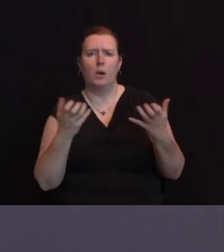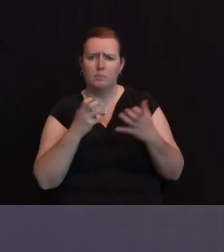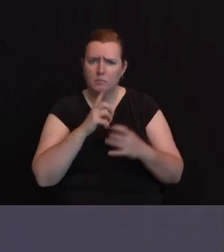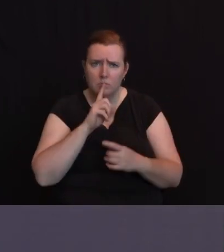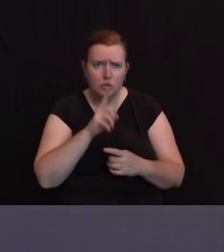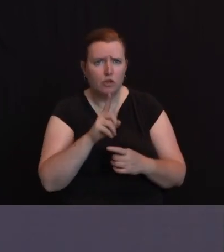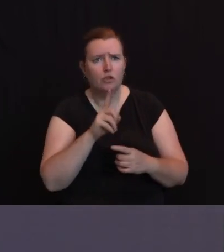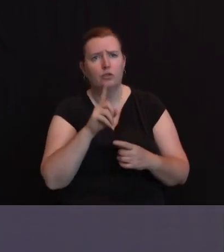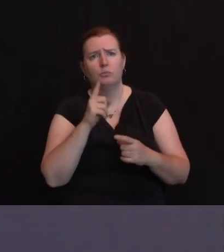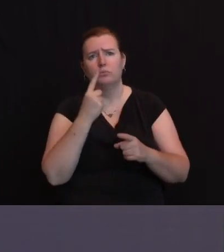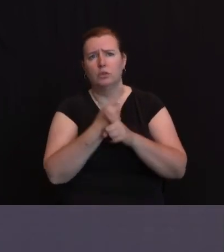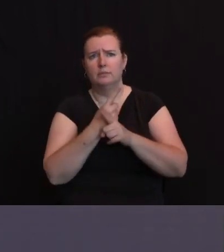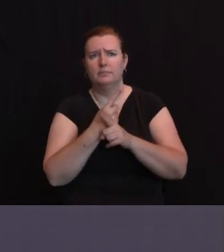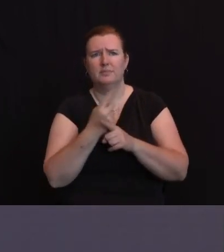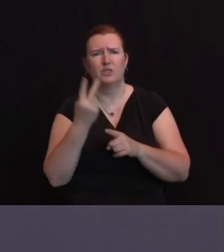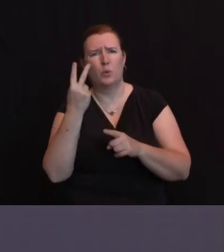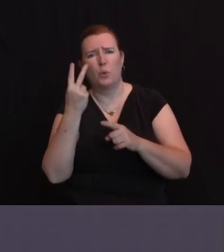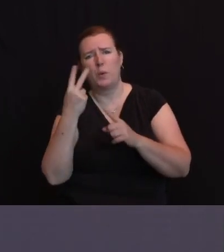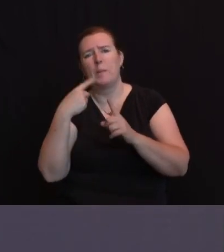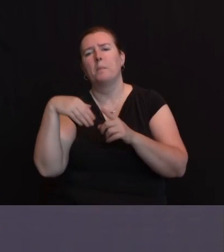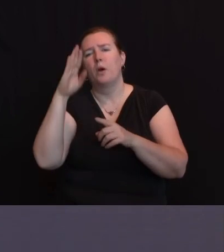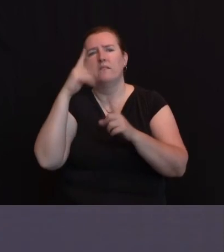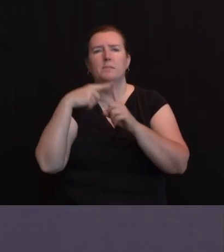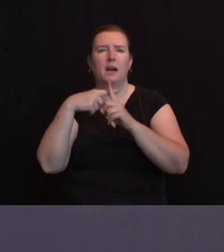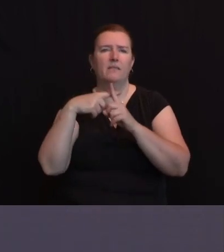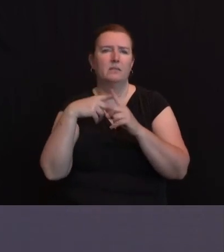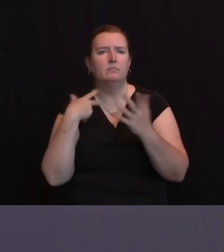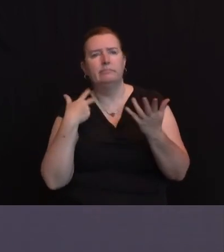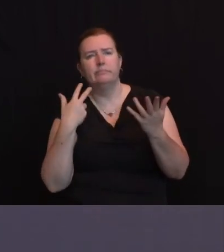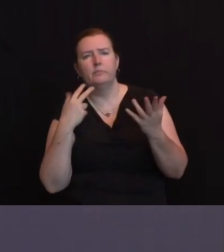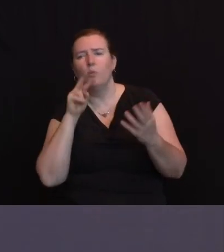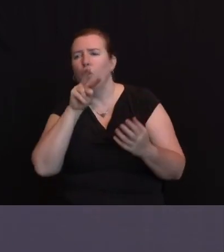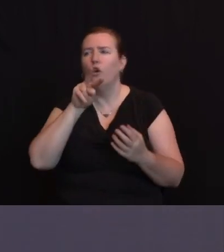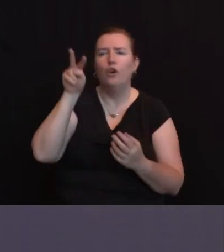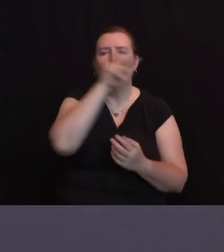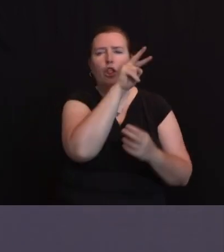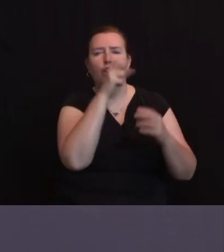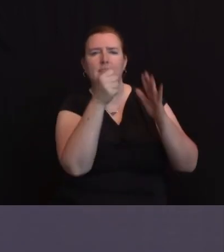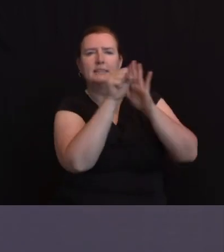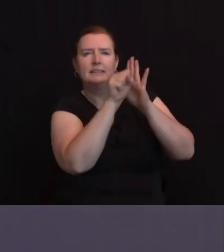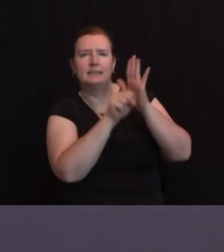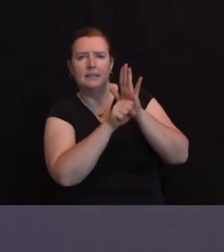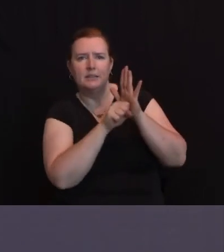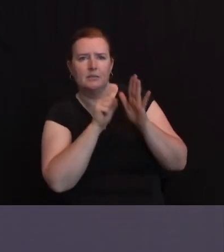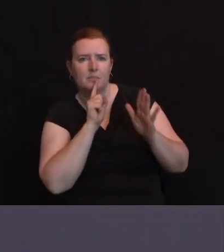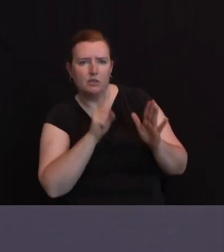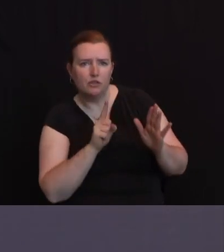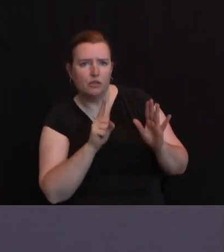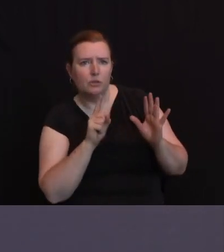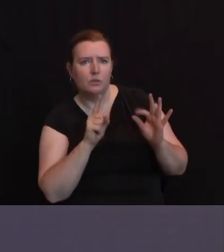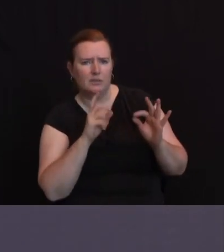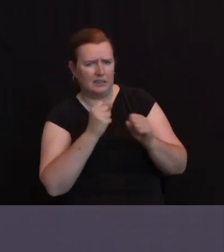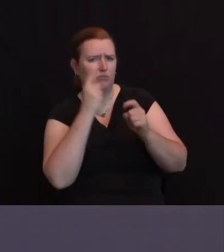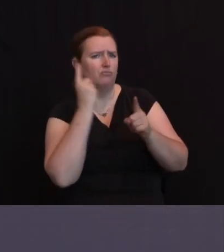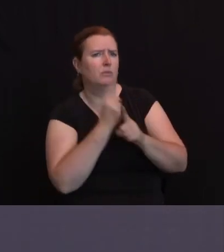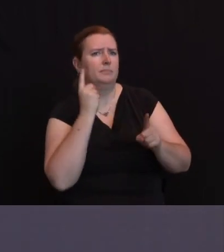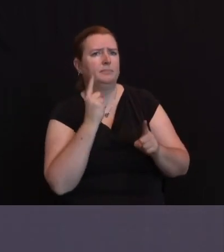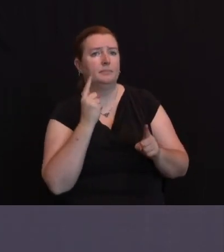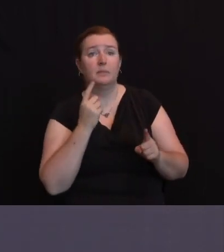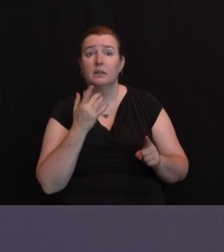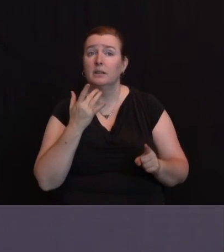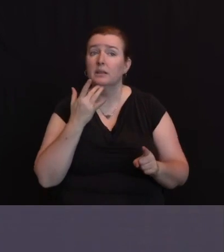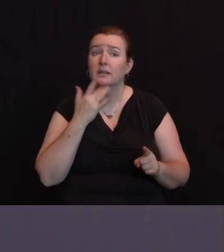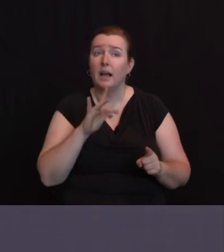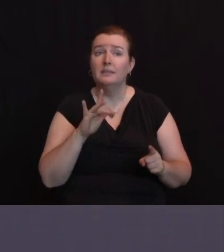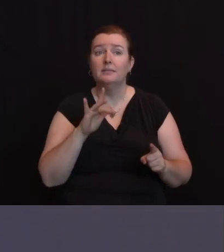that. We want to make sure we get that as right as possible. And we've got the benefit of a little bit of time on the clock, and given the way this